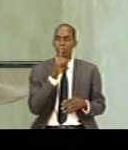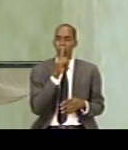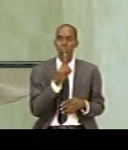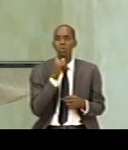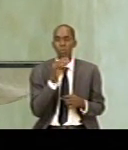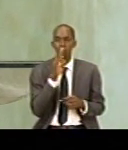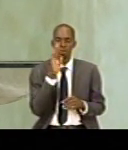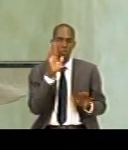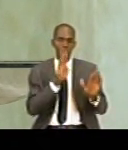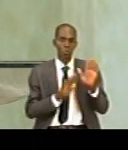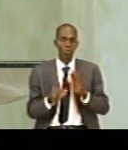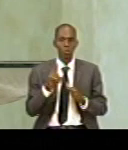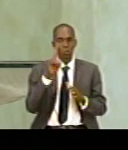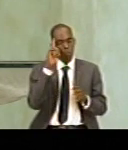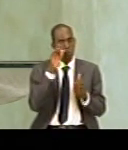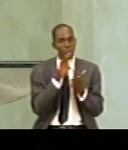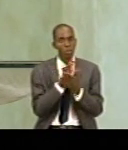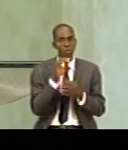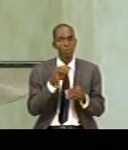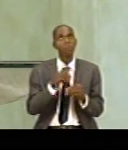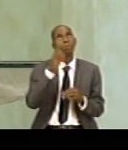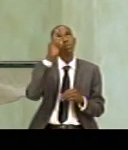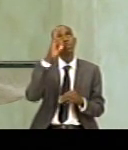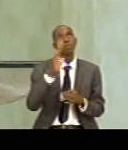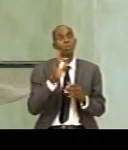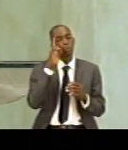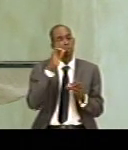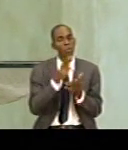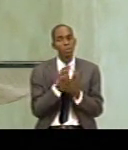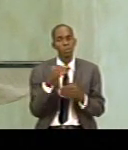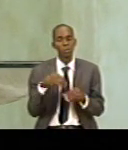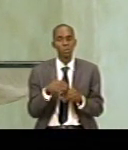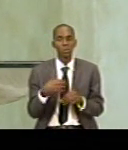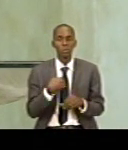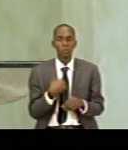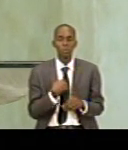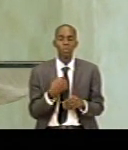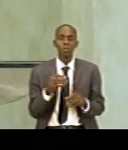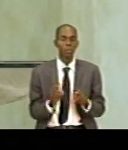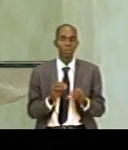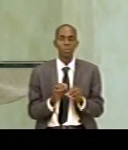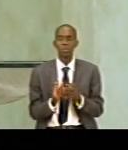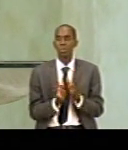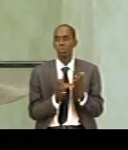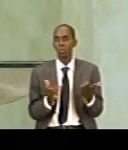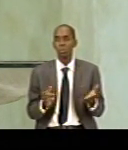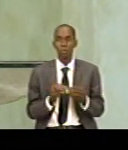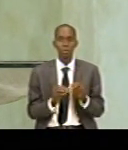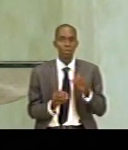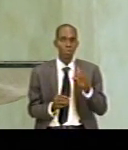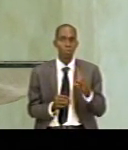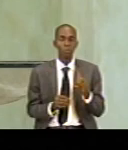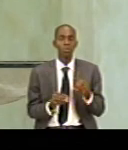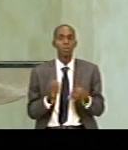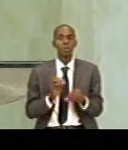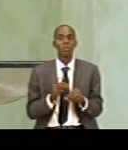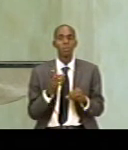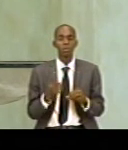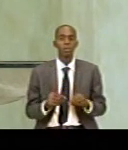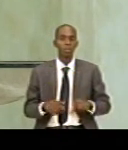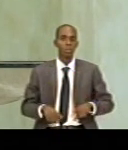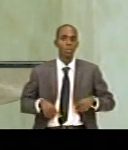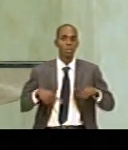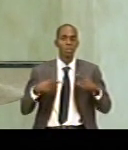rapture. Believe also in me, in my Father's house are many mansions. In the life of